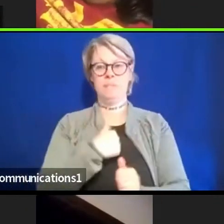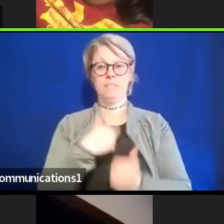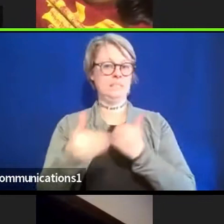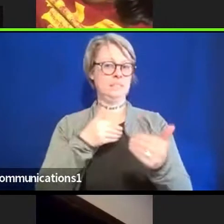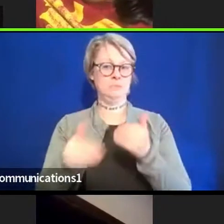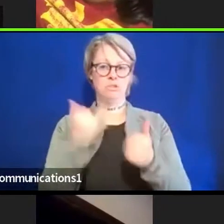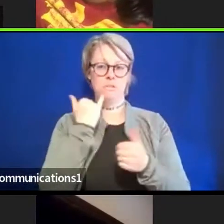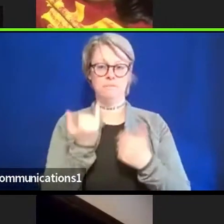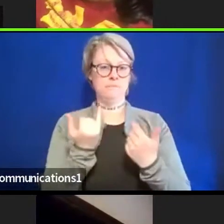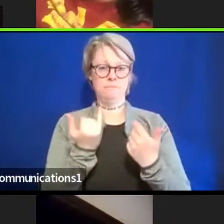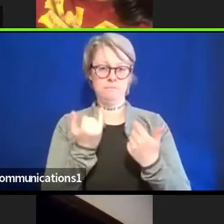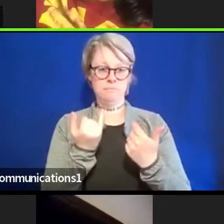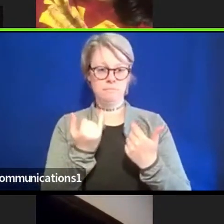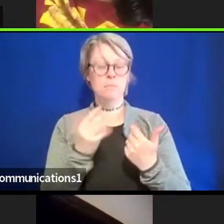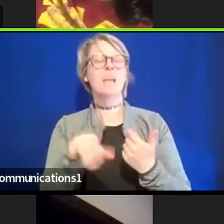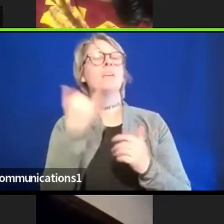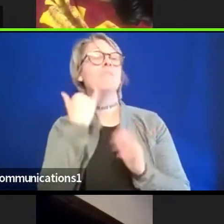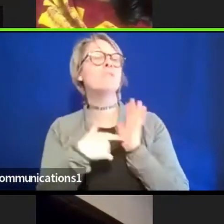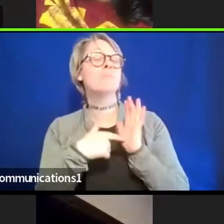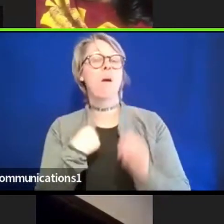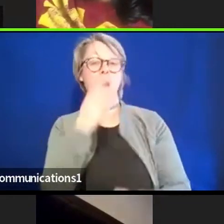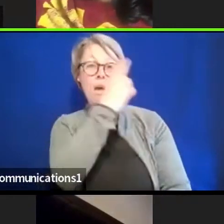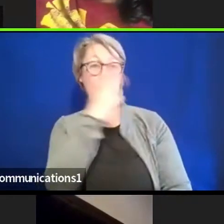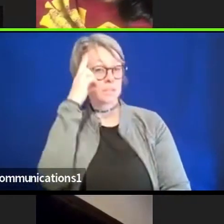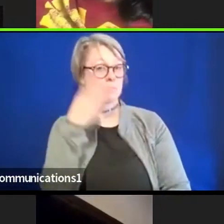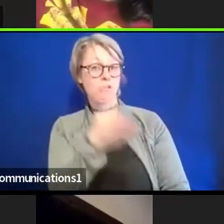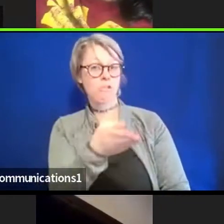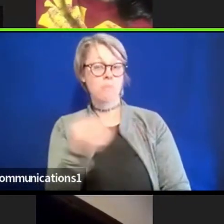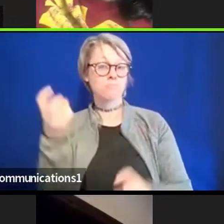if I'm in the hospital and it's like